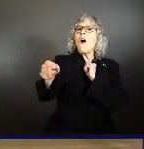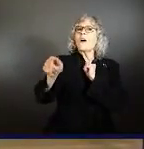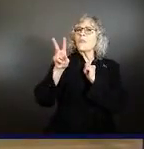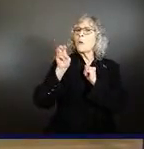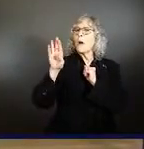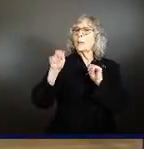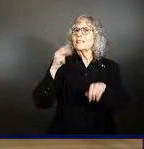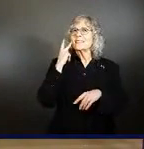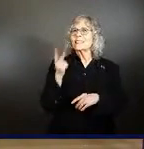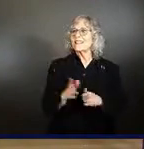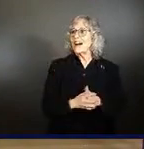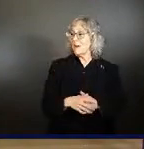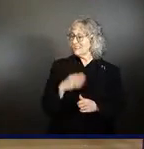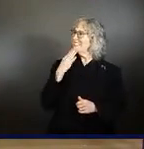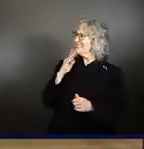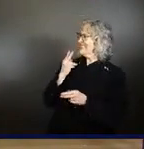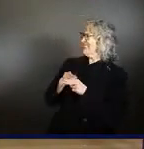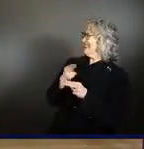Good name, Alex.